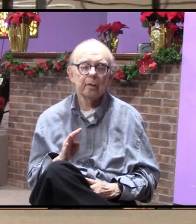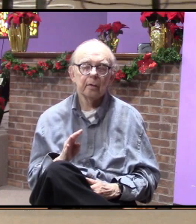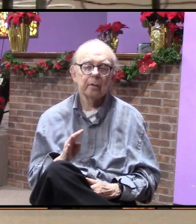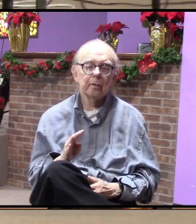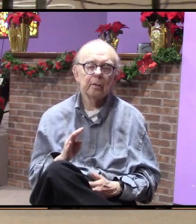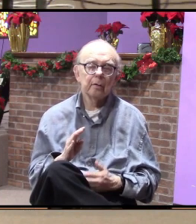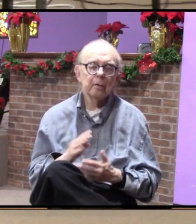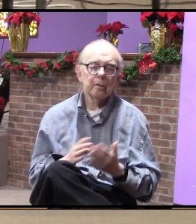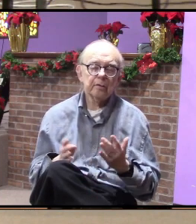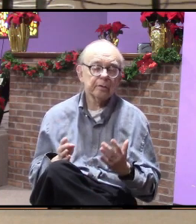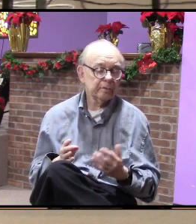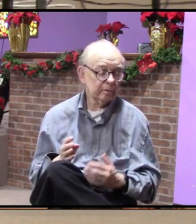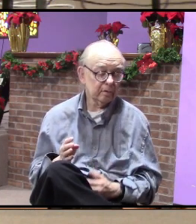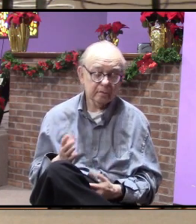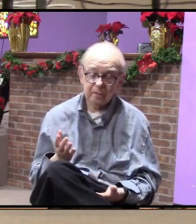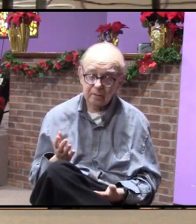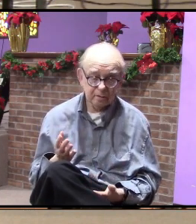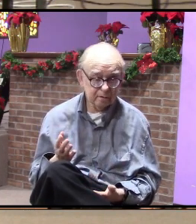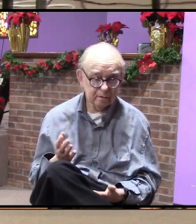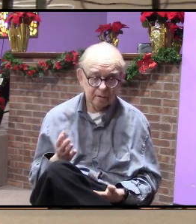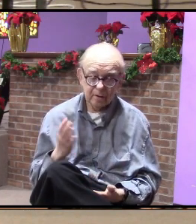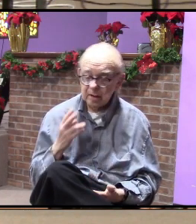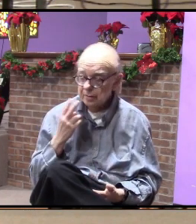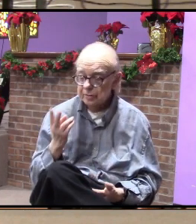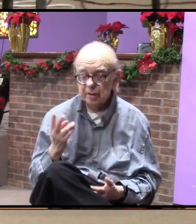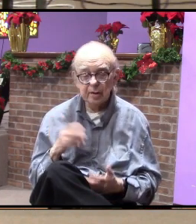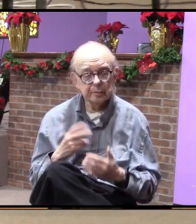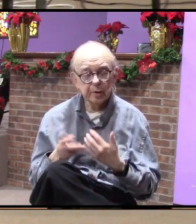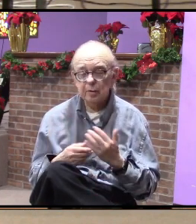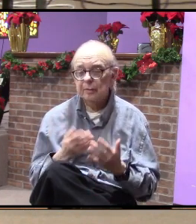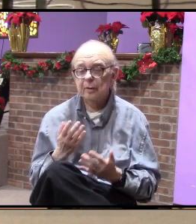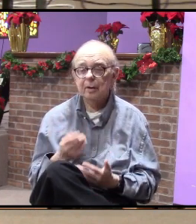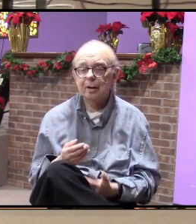Some of you are shaking your heads like, I have never seen that before.